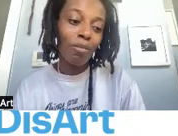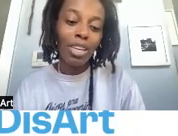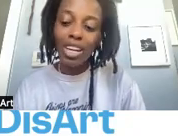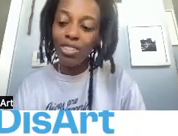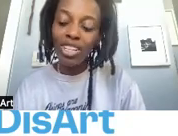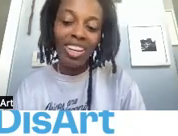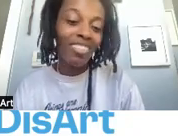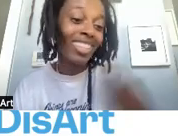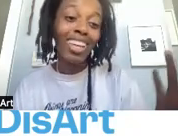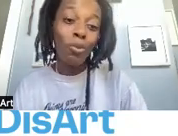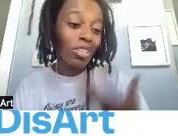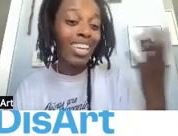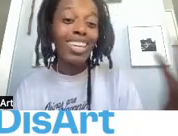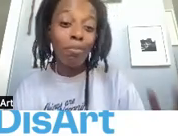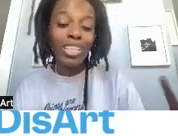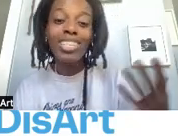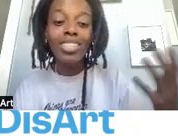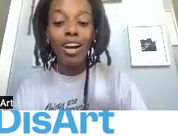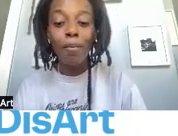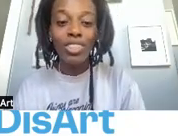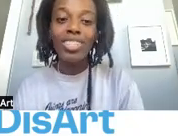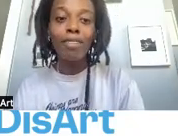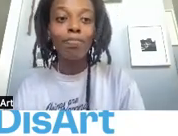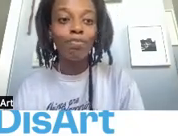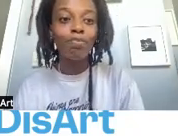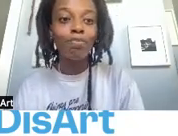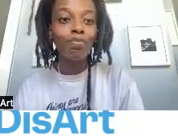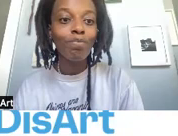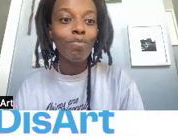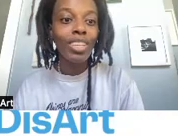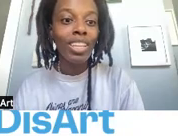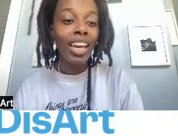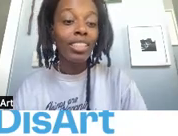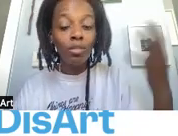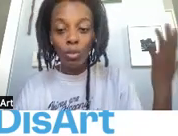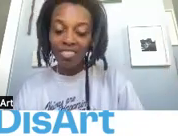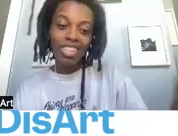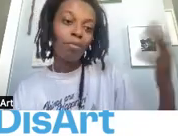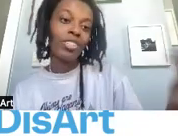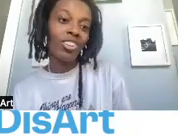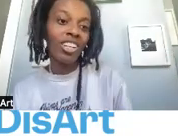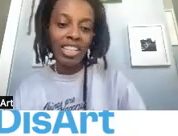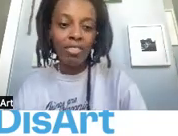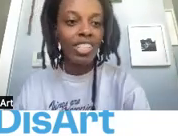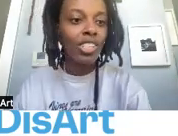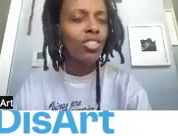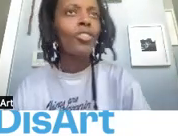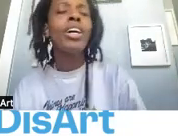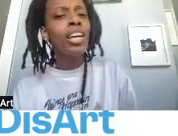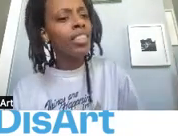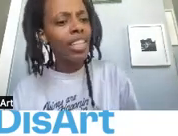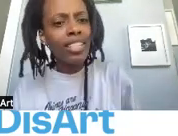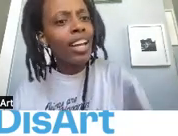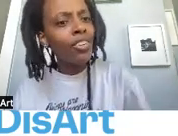that you all can make it out to everything that will be taking place on the site. And then we have the in-person artist activation.